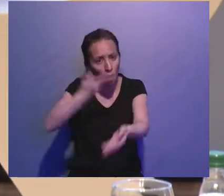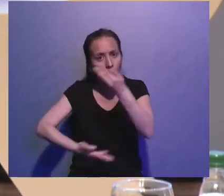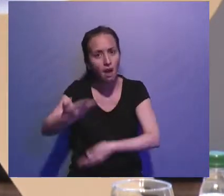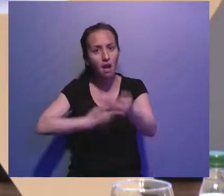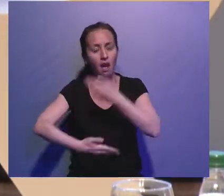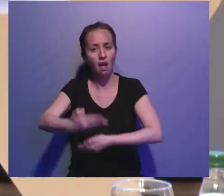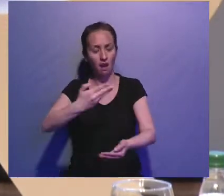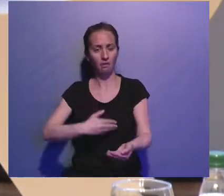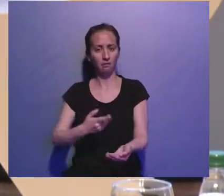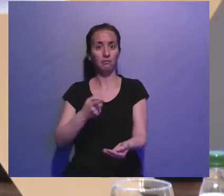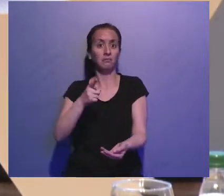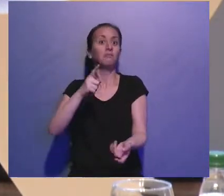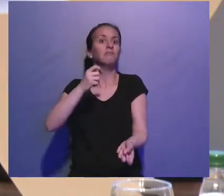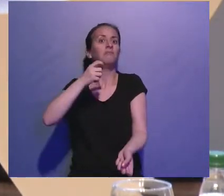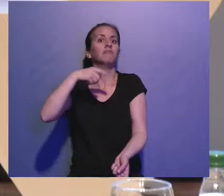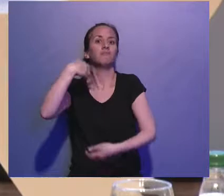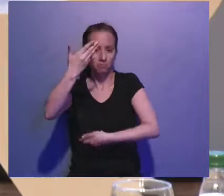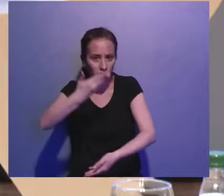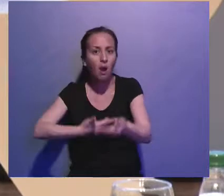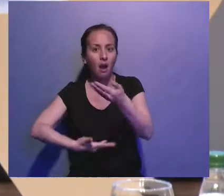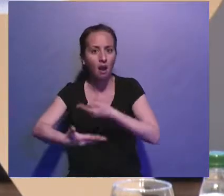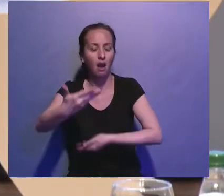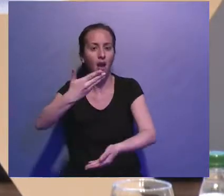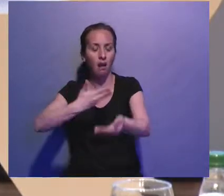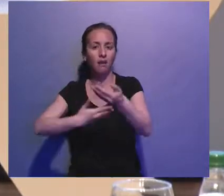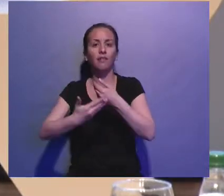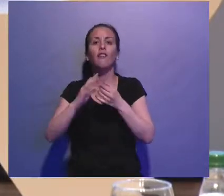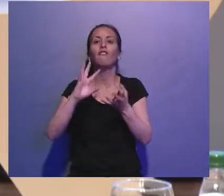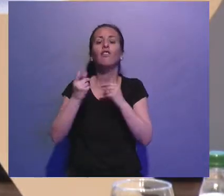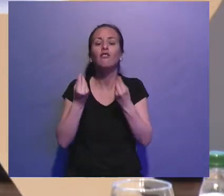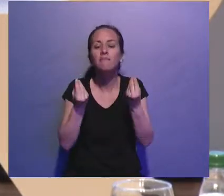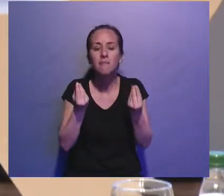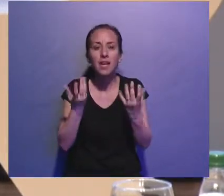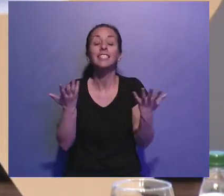fairly intangible. You know, we don't know how to teach how to